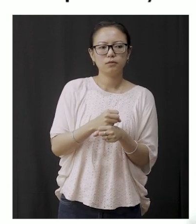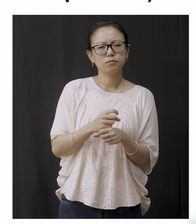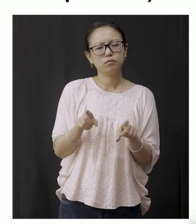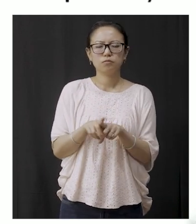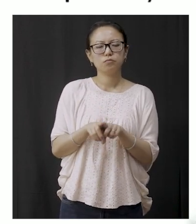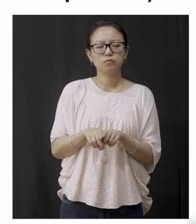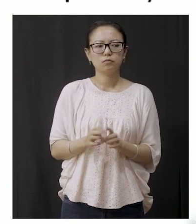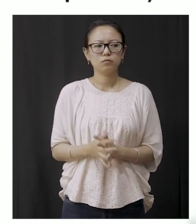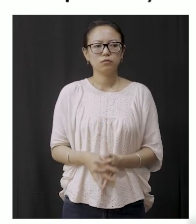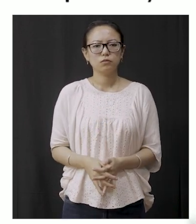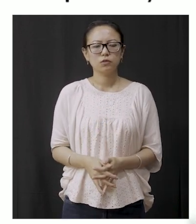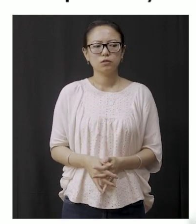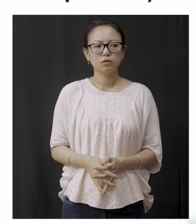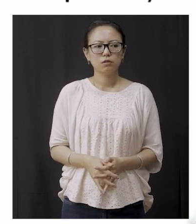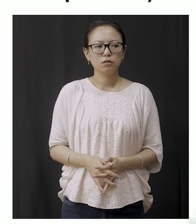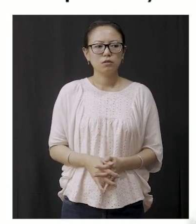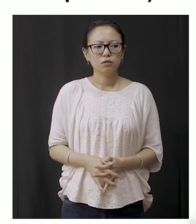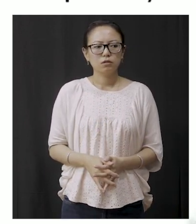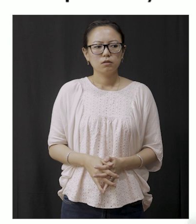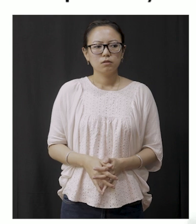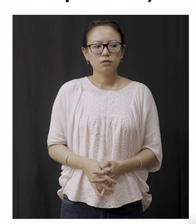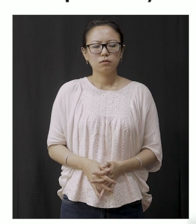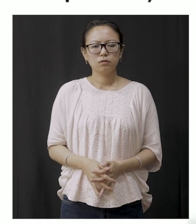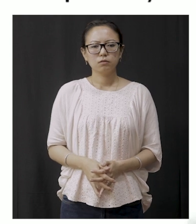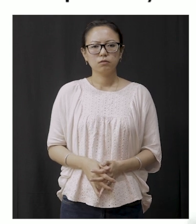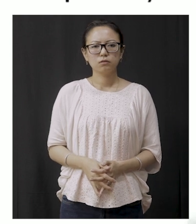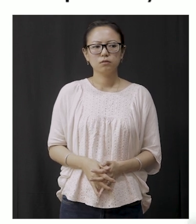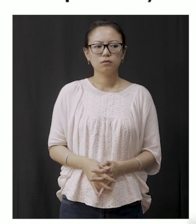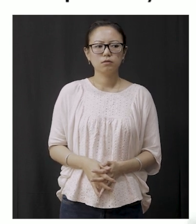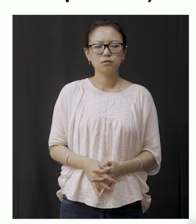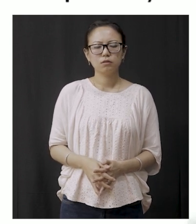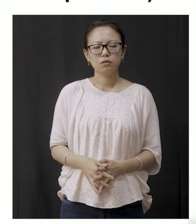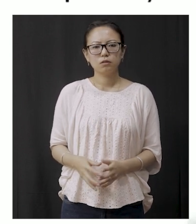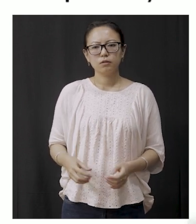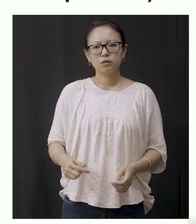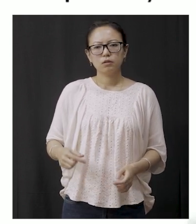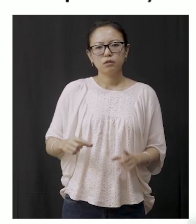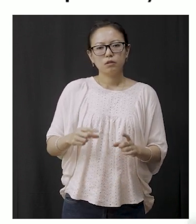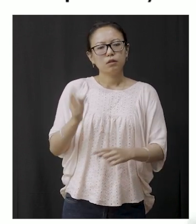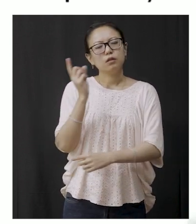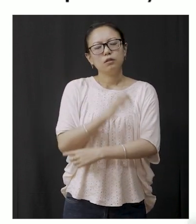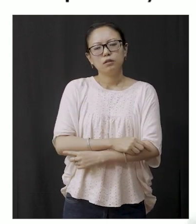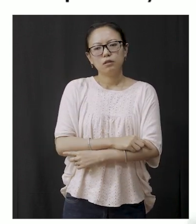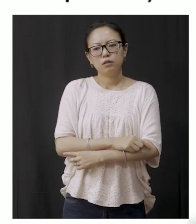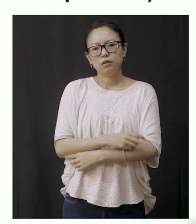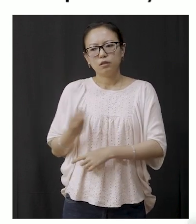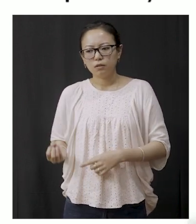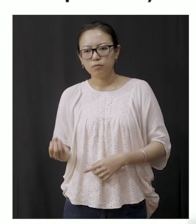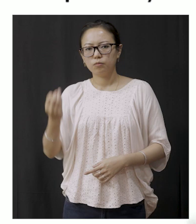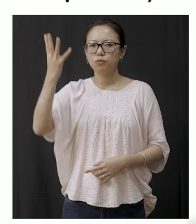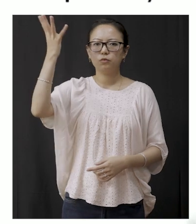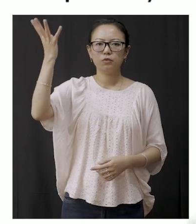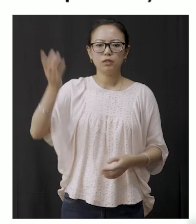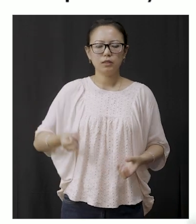is about to end. So we all start our day in the morning. After that, in the morning we